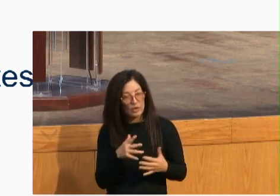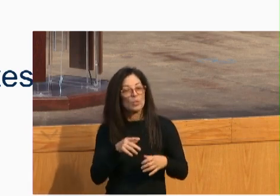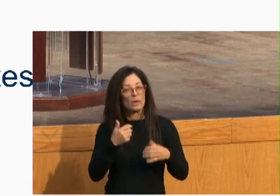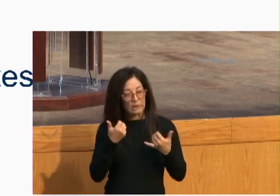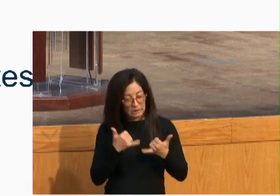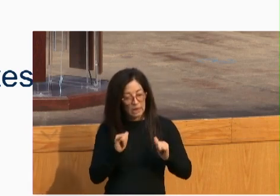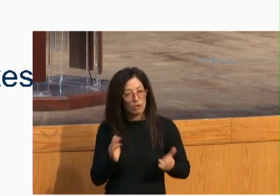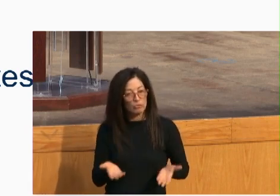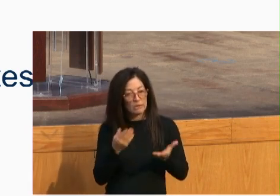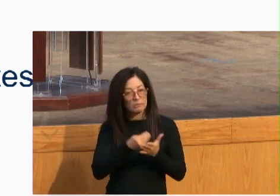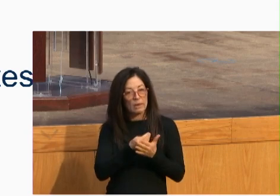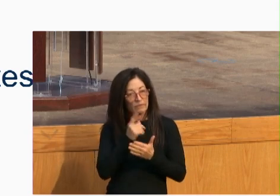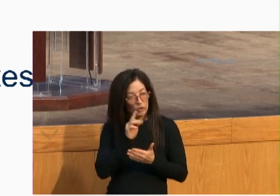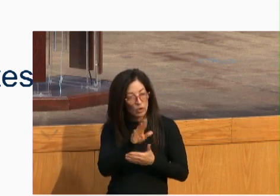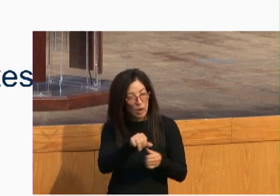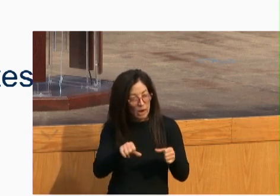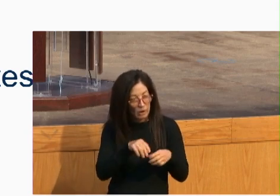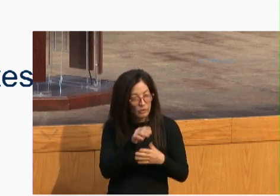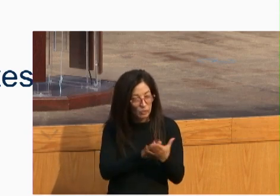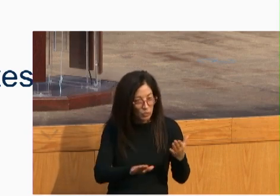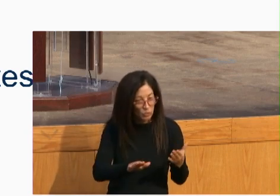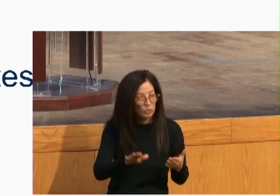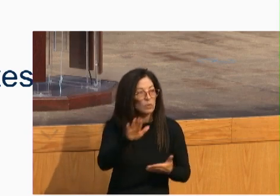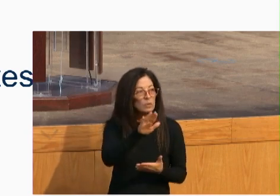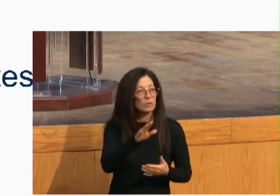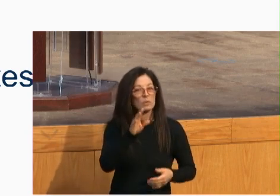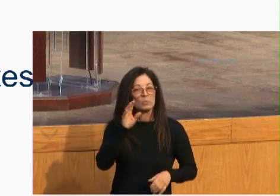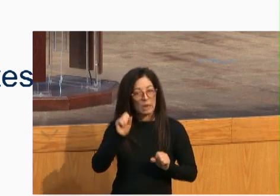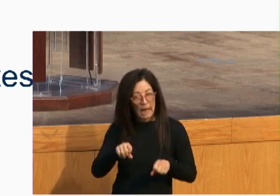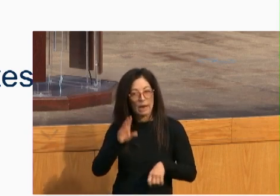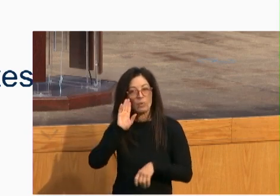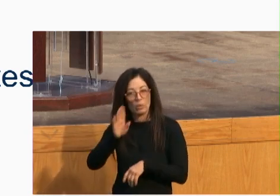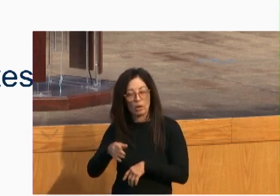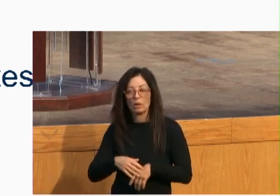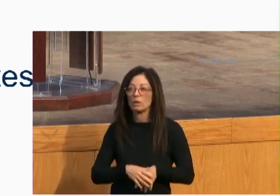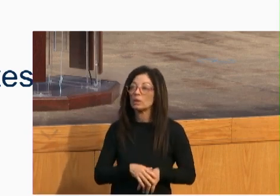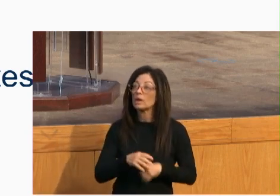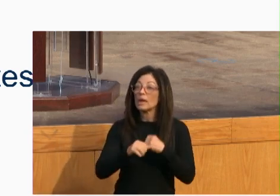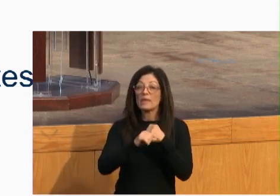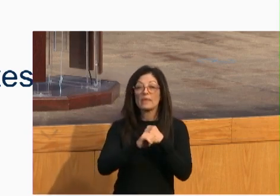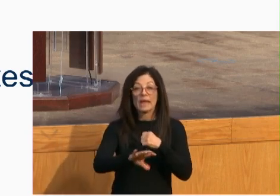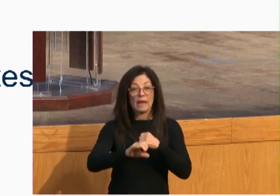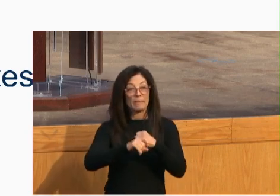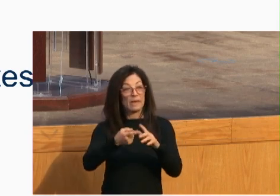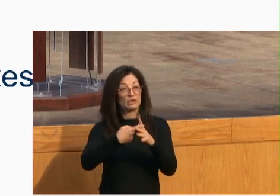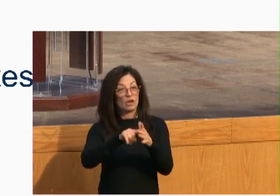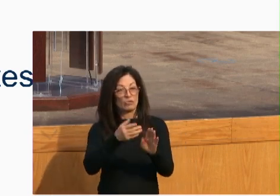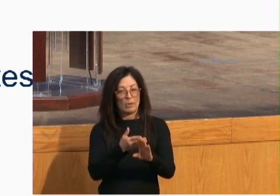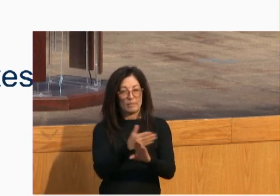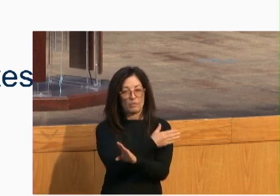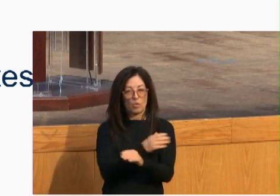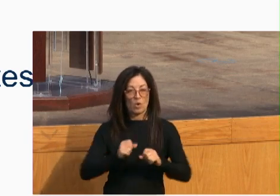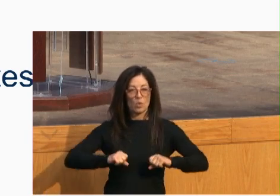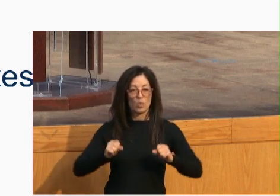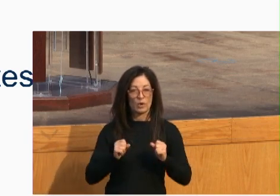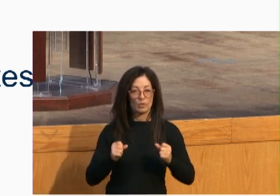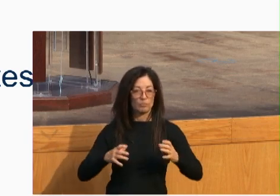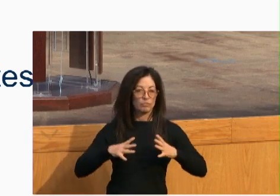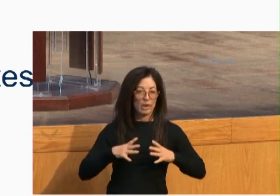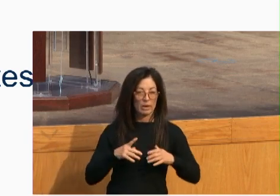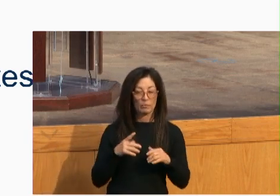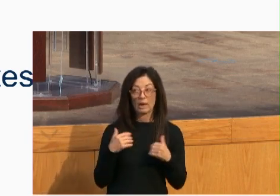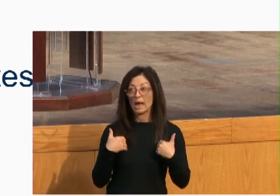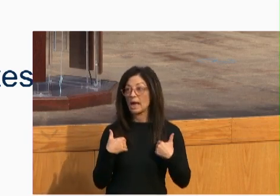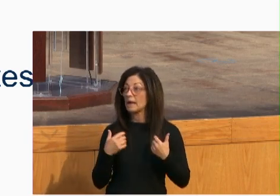part of the school, and we will, and we are. The campaign was kicked off right before winter break, and we had a number